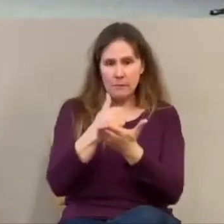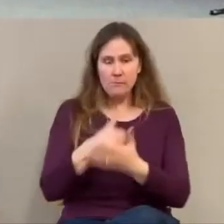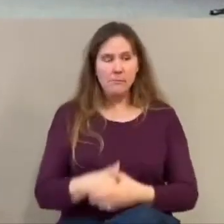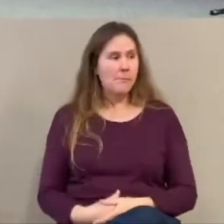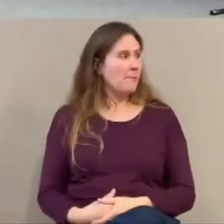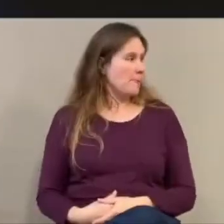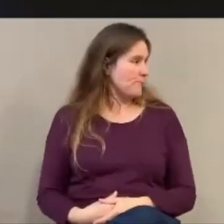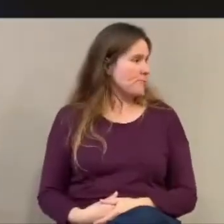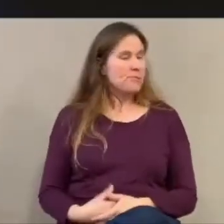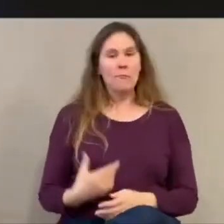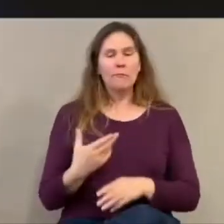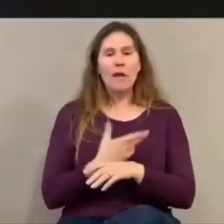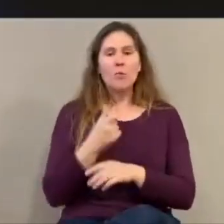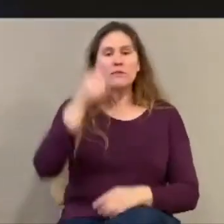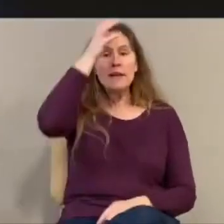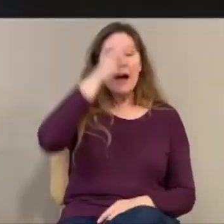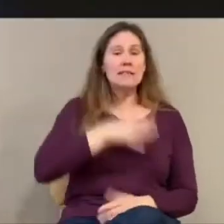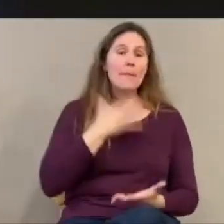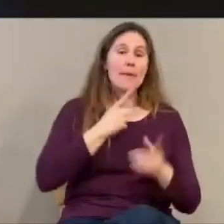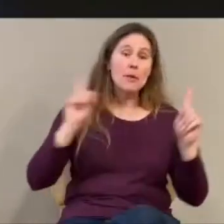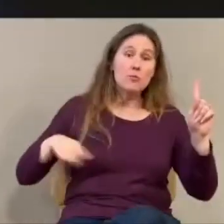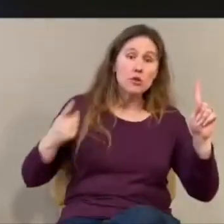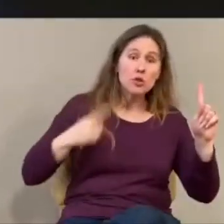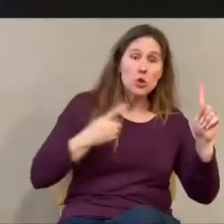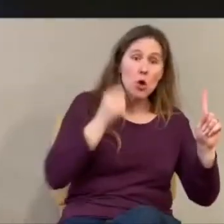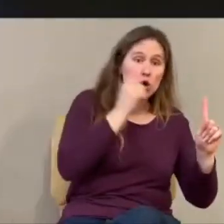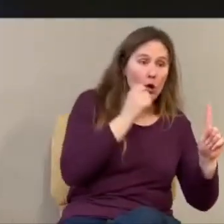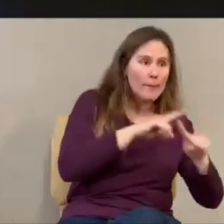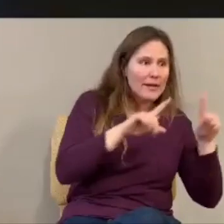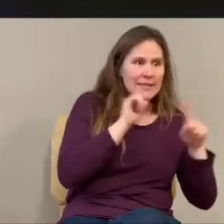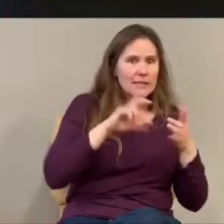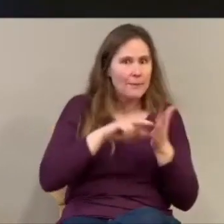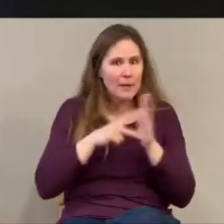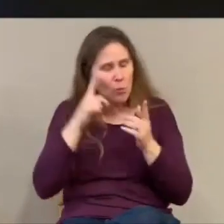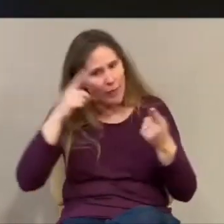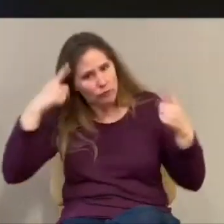You know, I'll use a guy. You might pursue a girl, that don't mean you're going to get her.